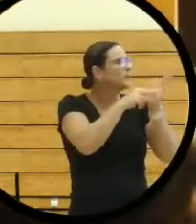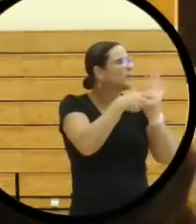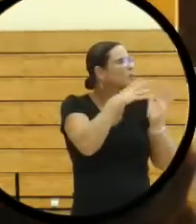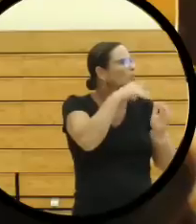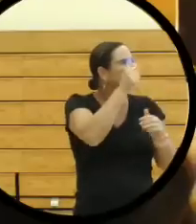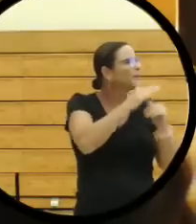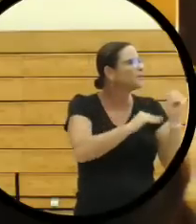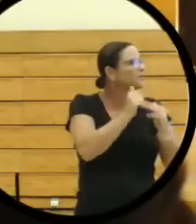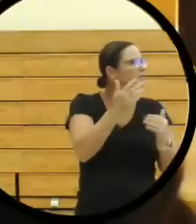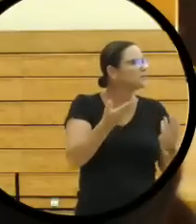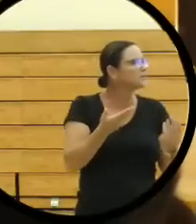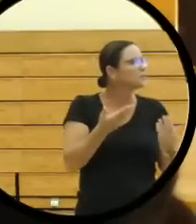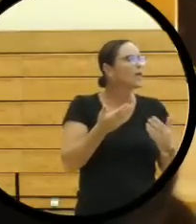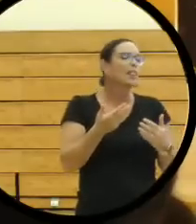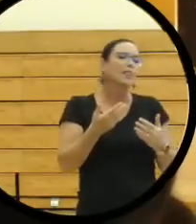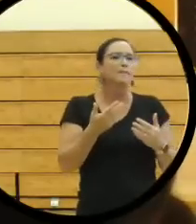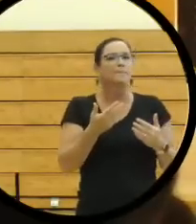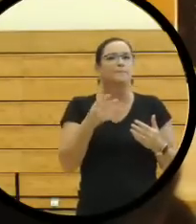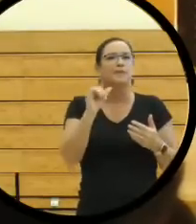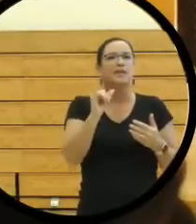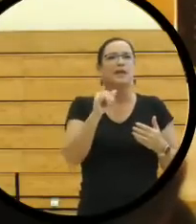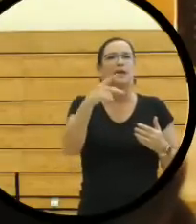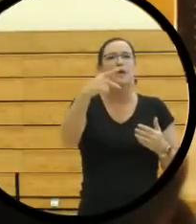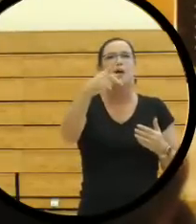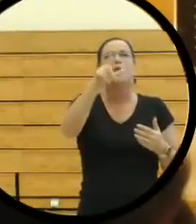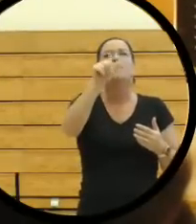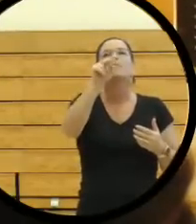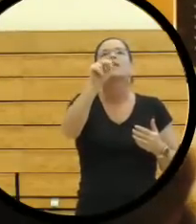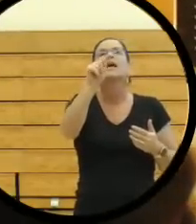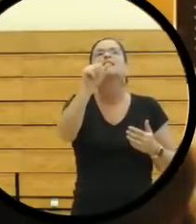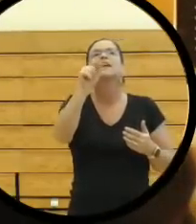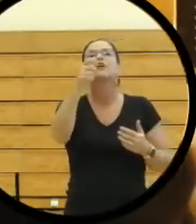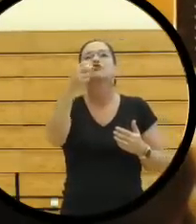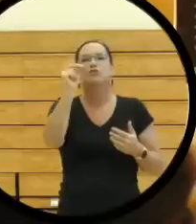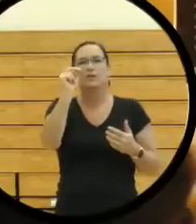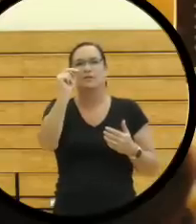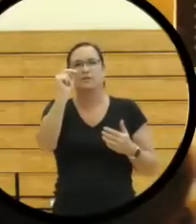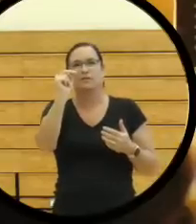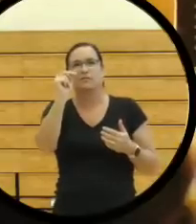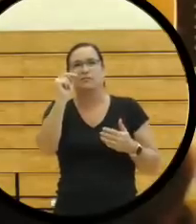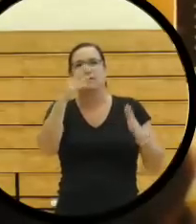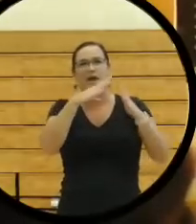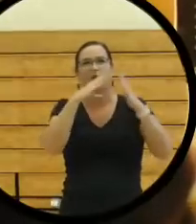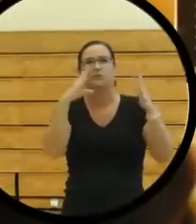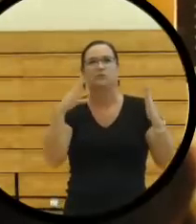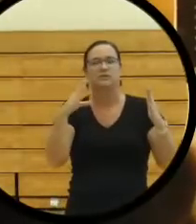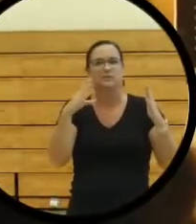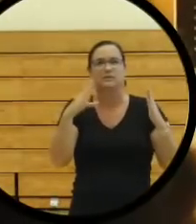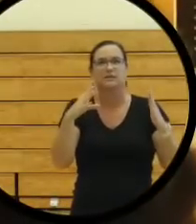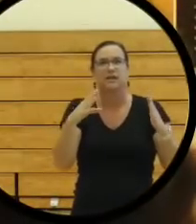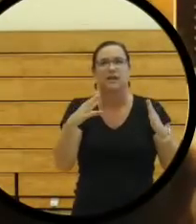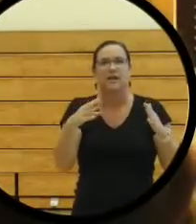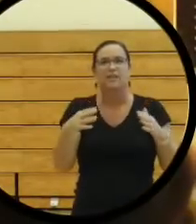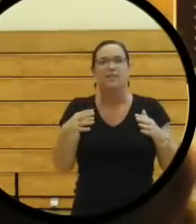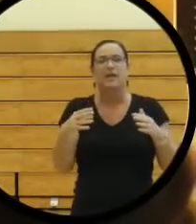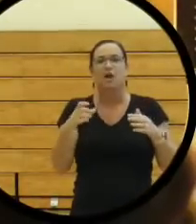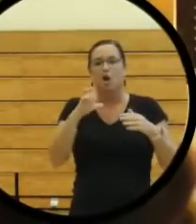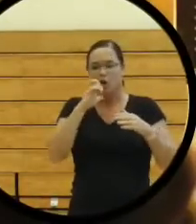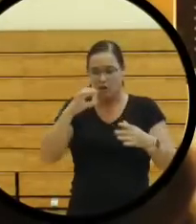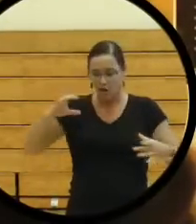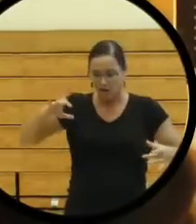buildings. Most of the plantation style houses are the ones that are mostly floating on the, you know, on their blocks,